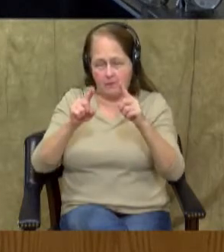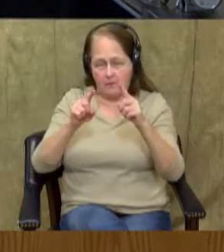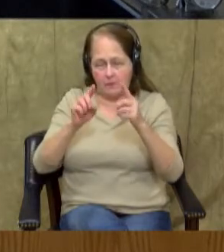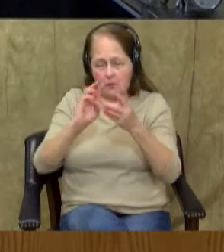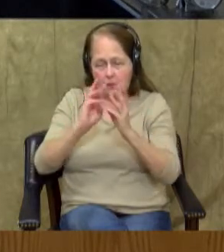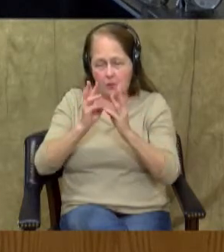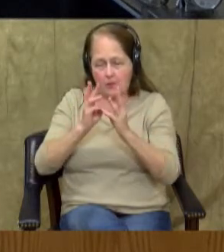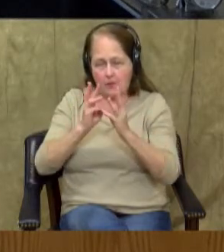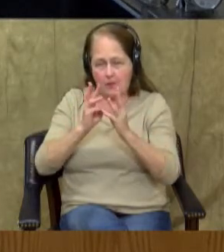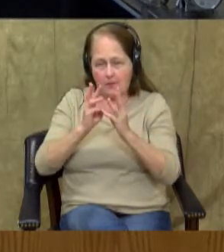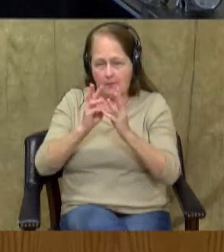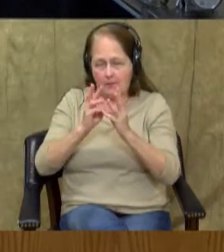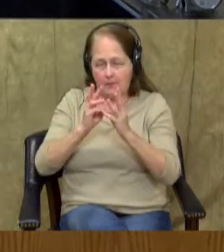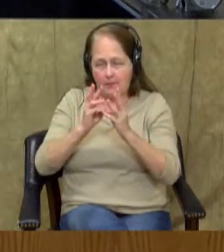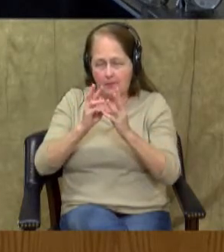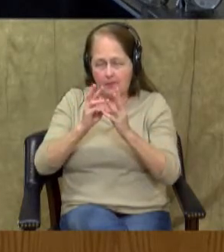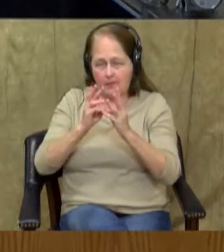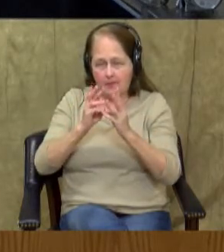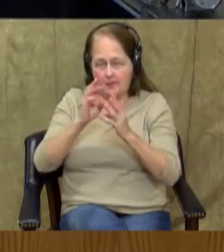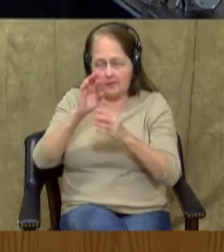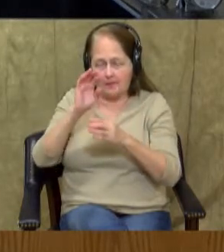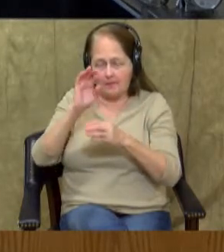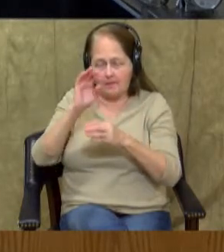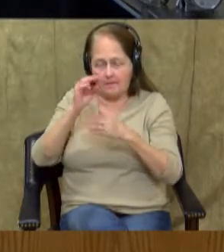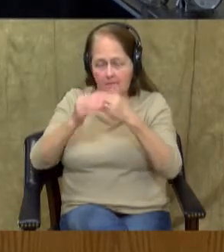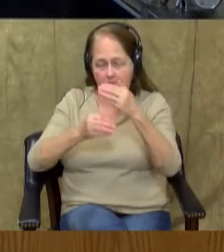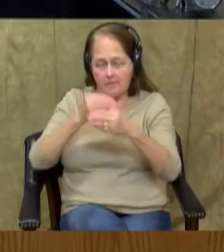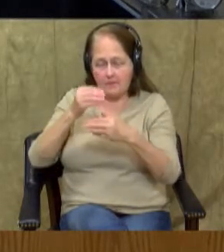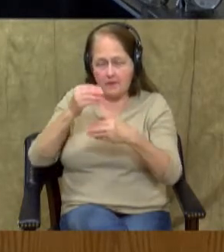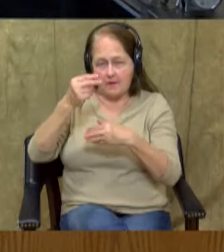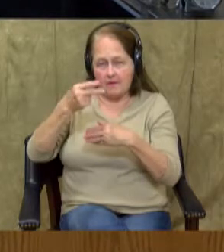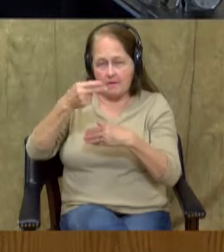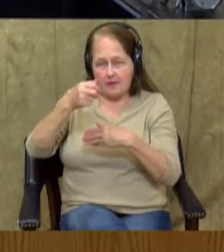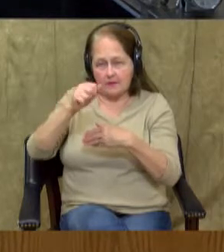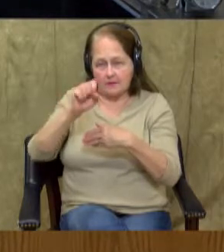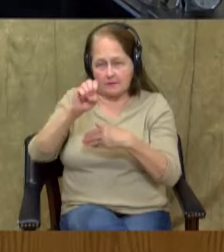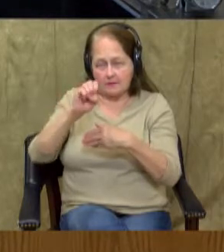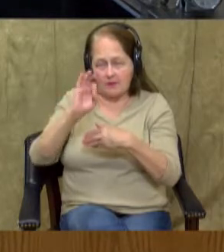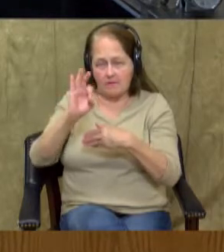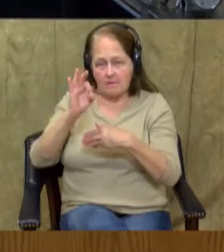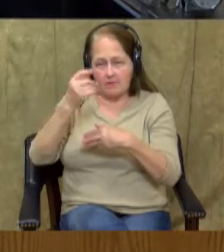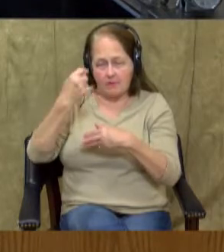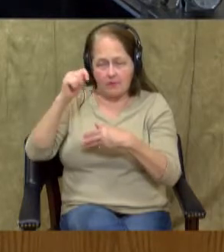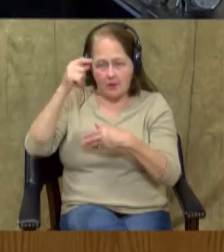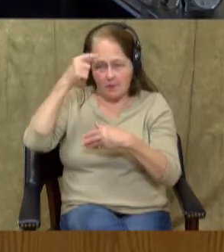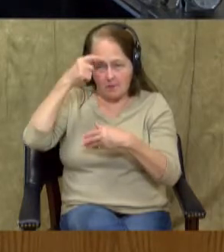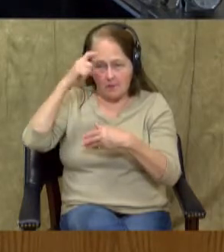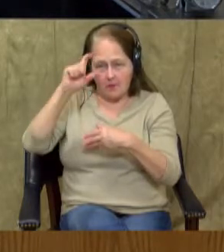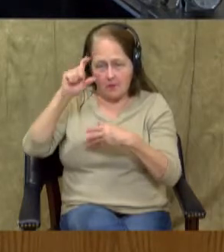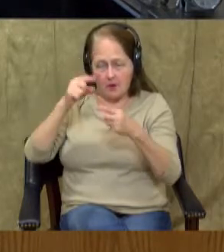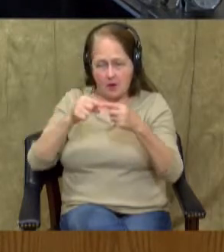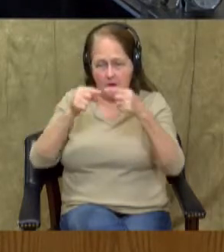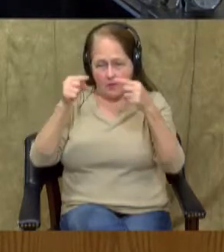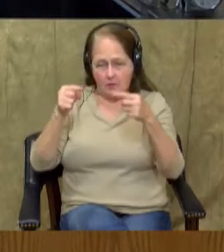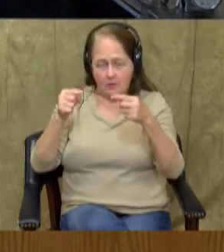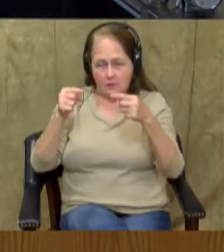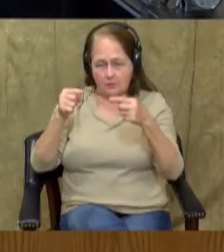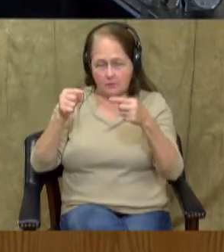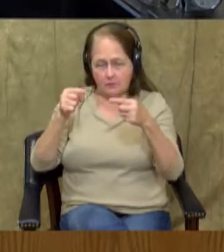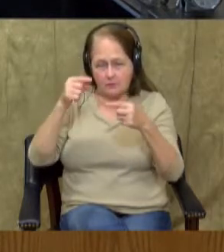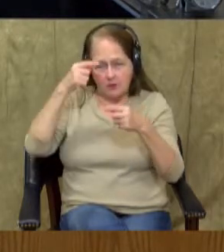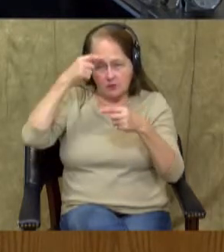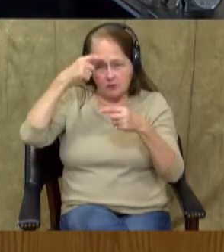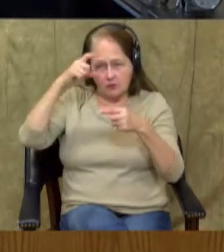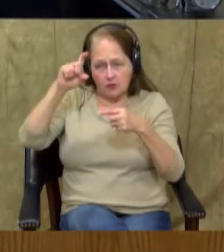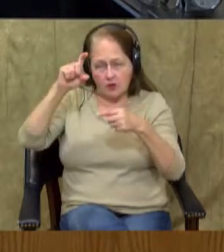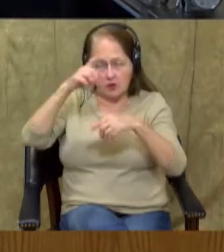And then when we start talking about phases of the moon, sometimes you think back to that, and you're like, oh, well, if it was opposite with the sun and the earth, then